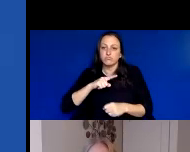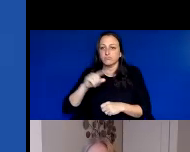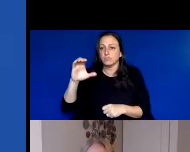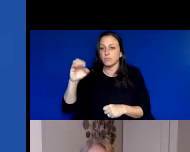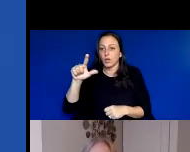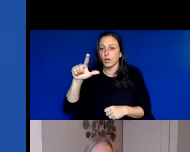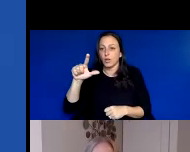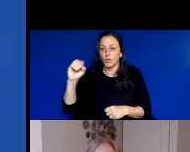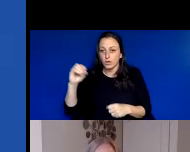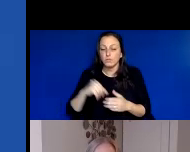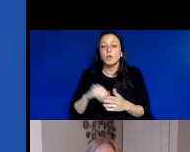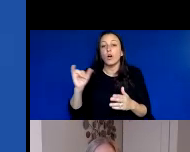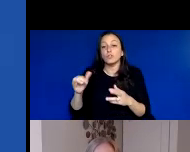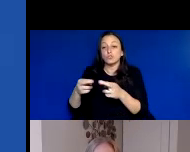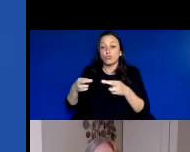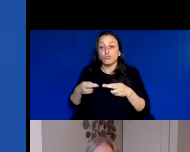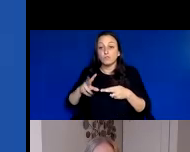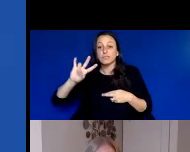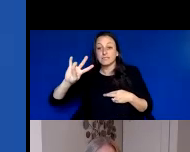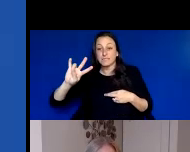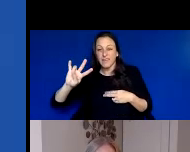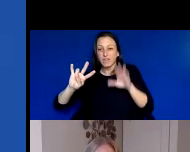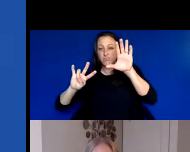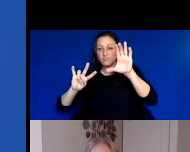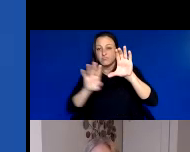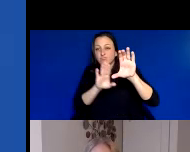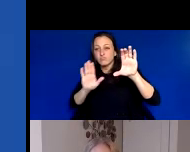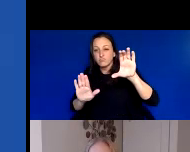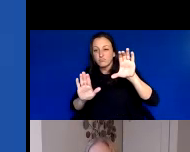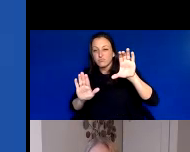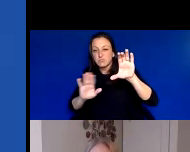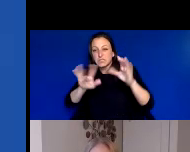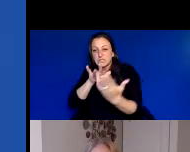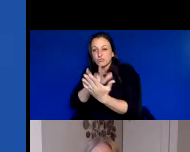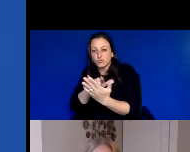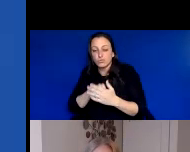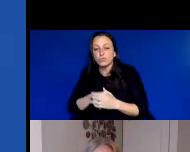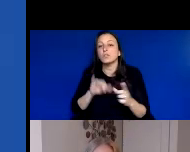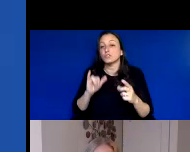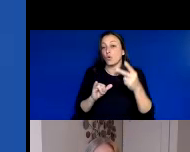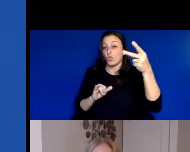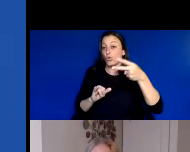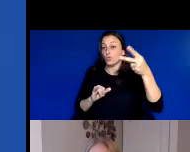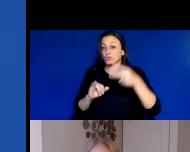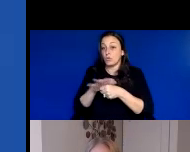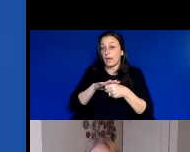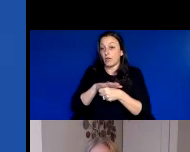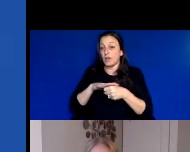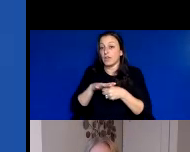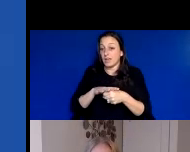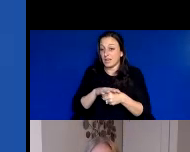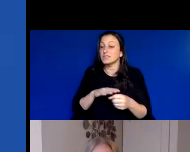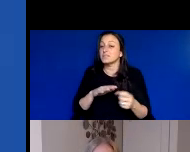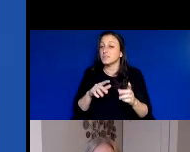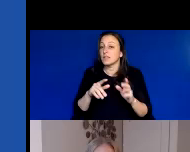that Region 7 just to the east of our Region 8. So those are really the two regions in the country right now where that proportion